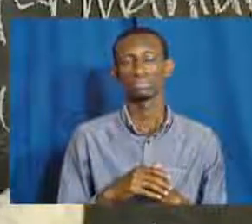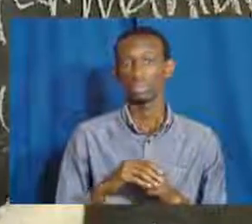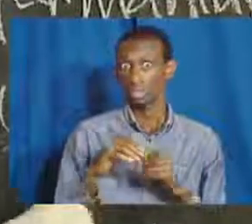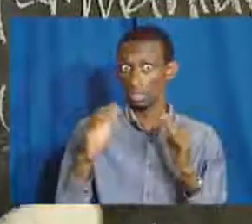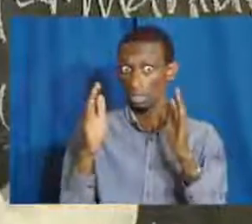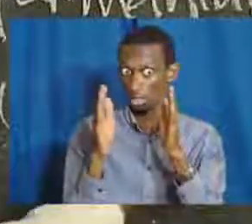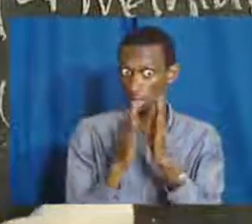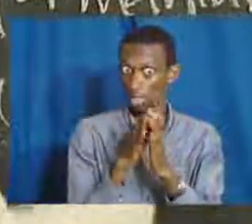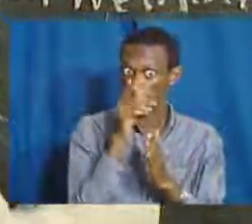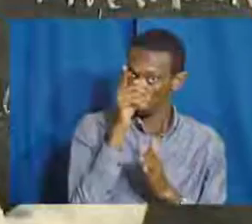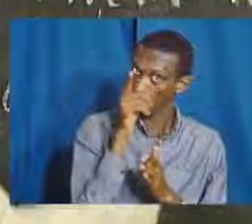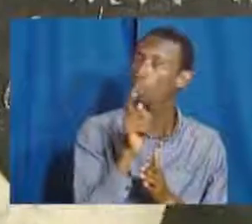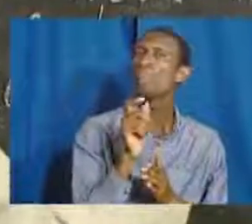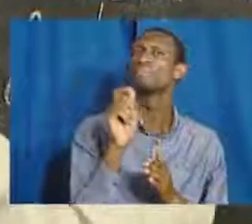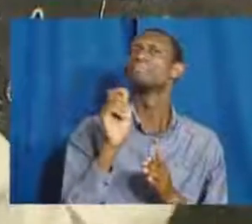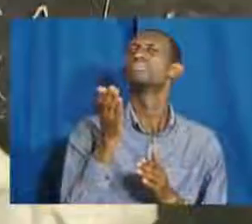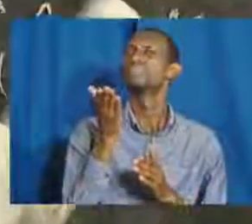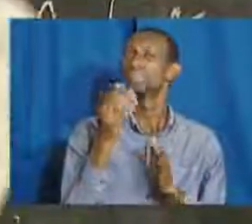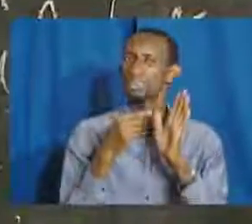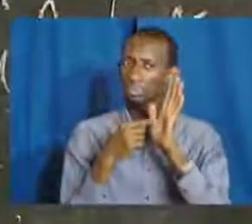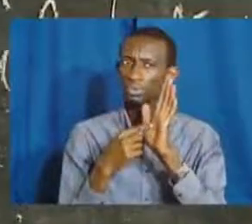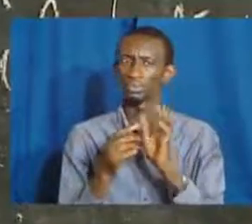And indicate